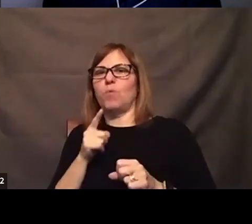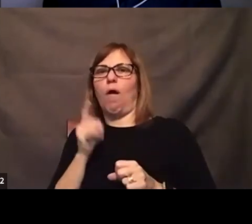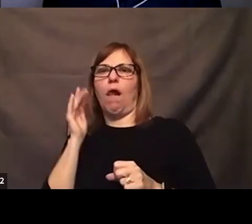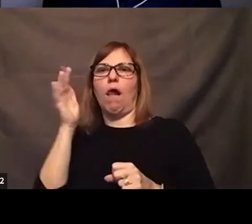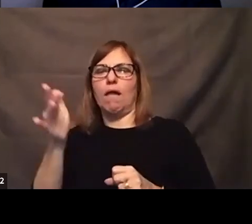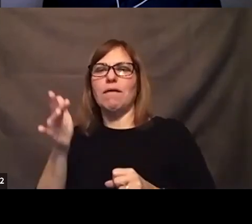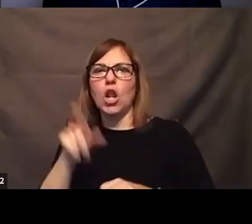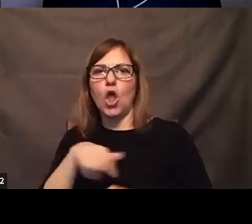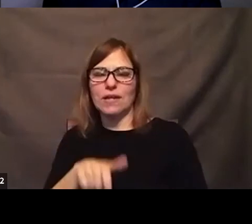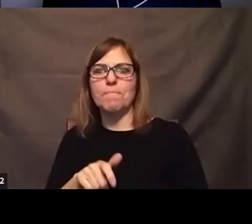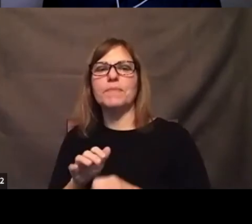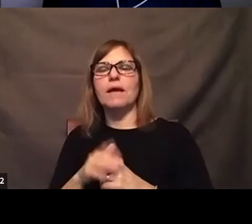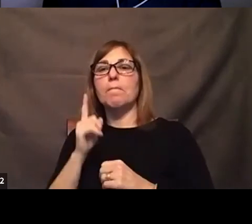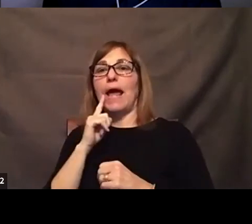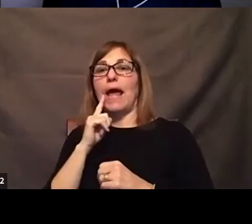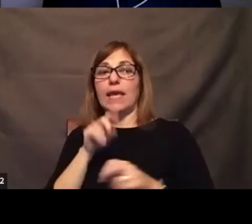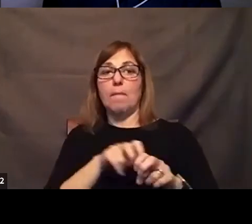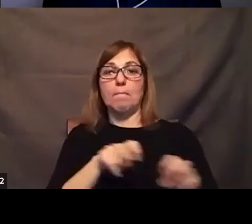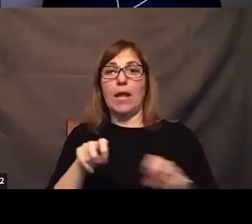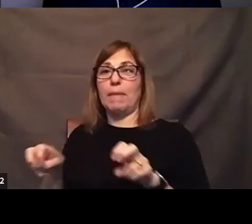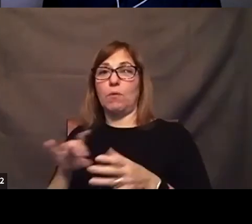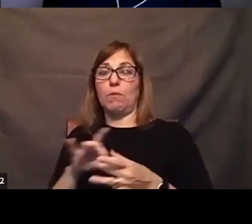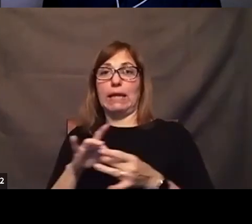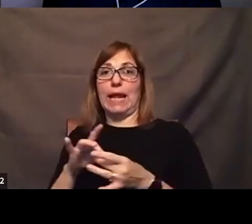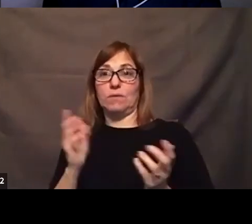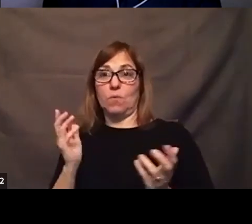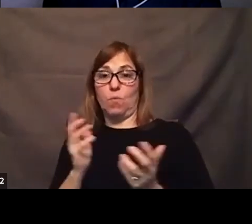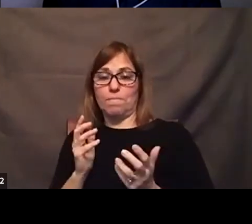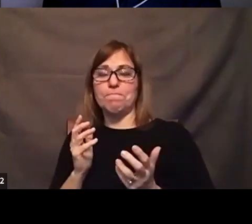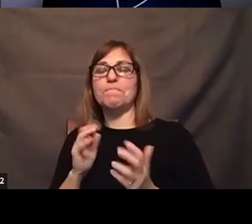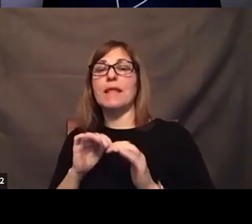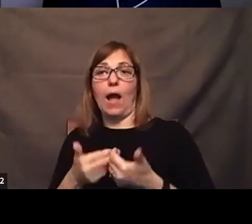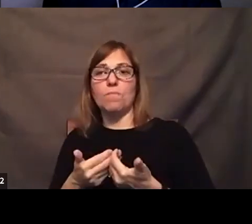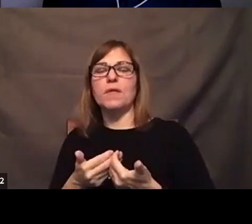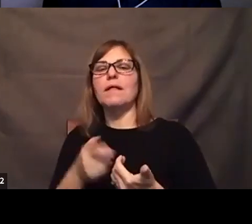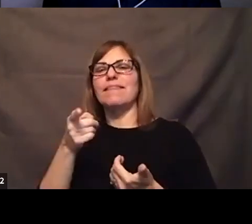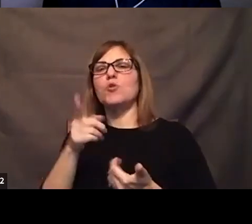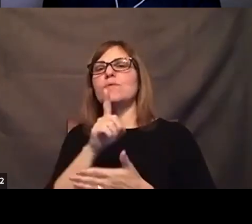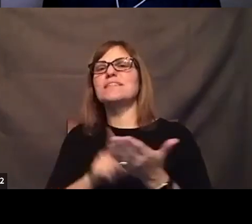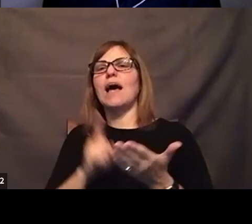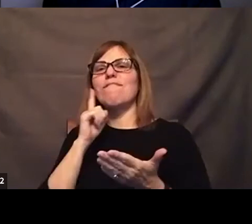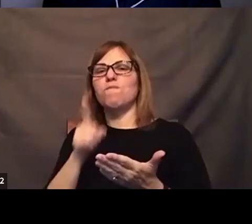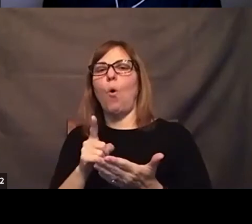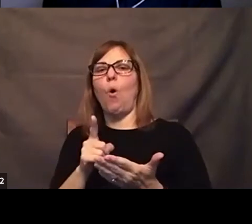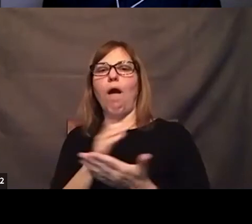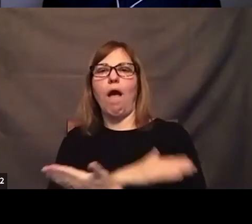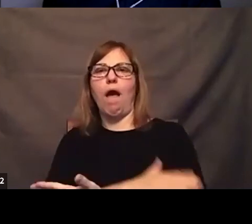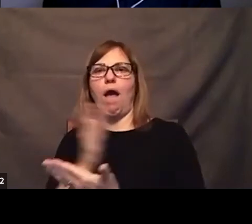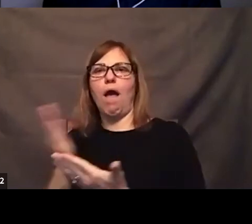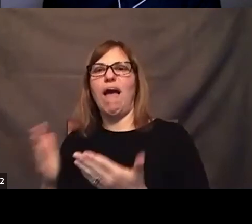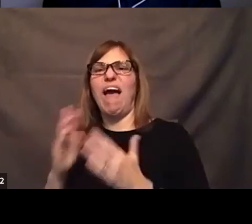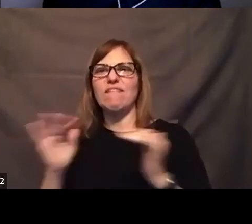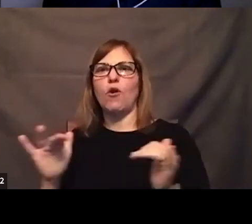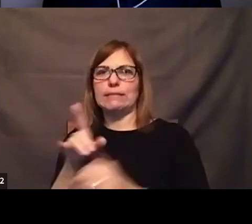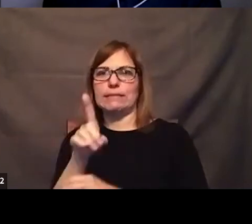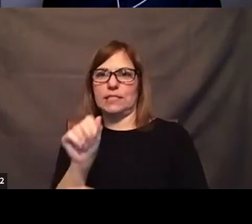the two panels is the ways that you design for a range of disabilities. So in our first panel, they talked about